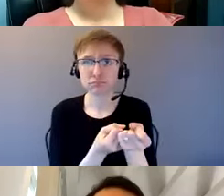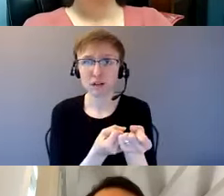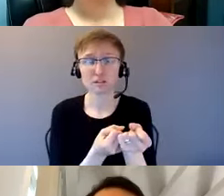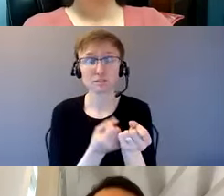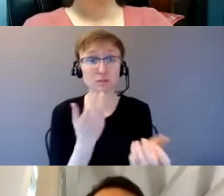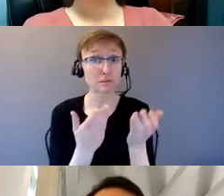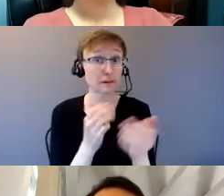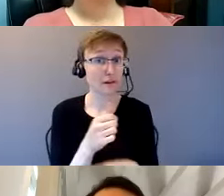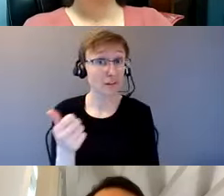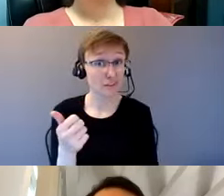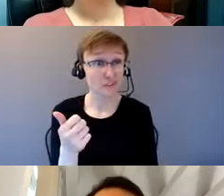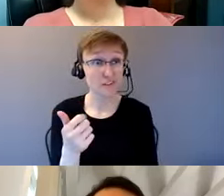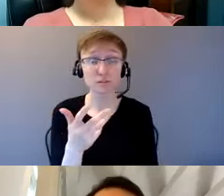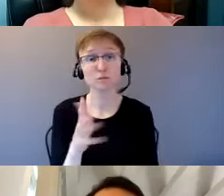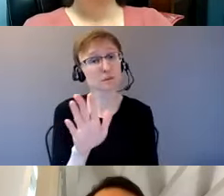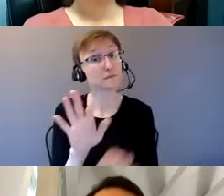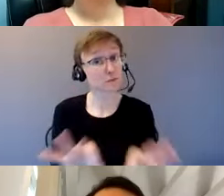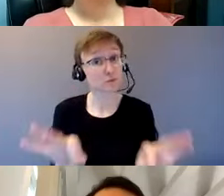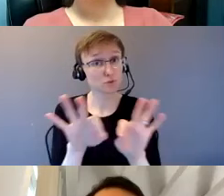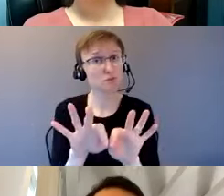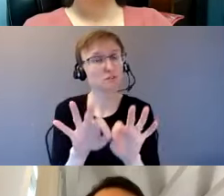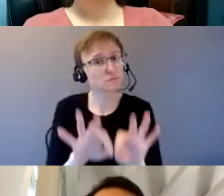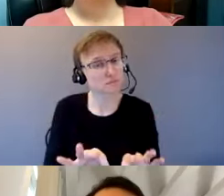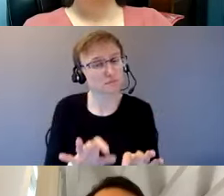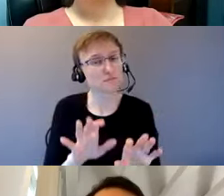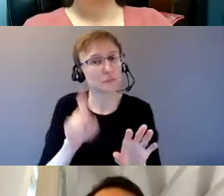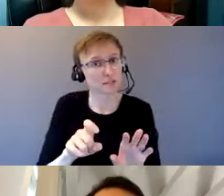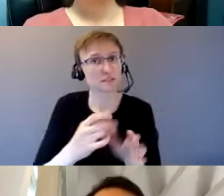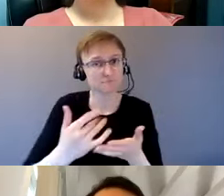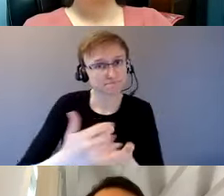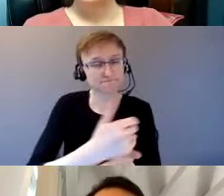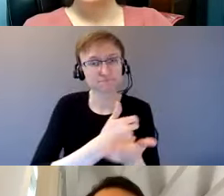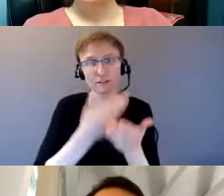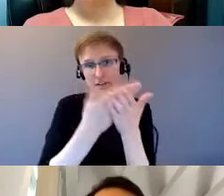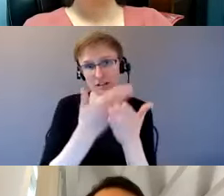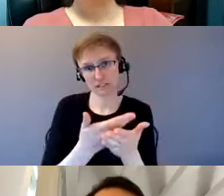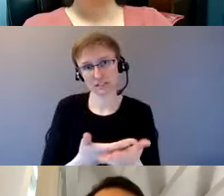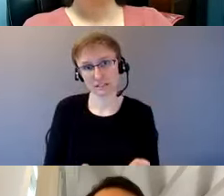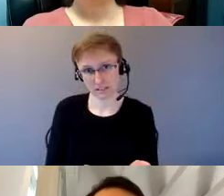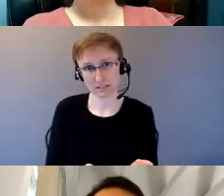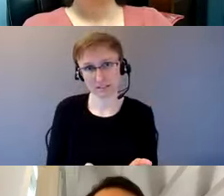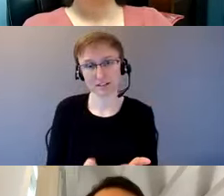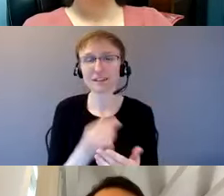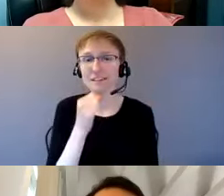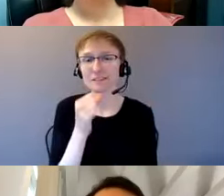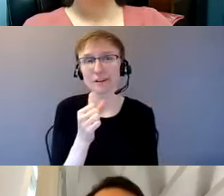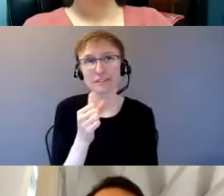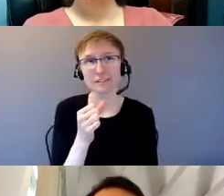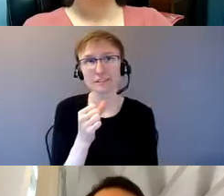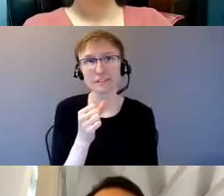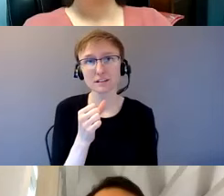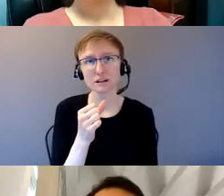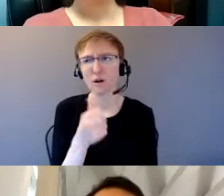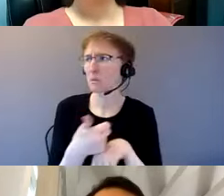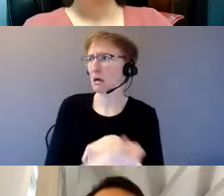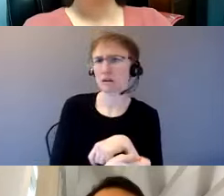the facts. It's very important to gather facts and evidence versus, like, there's a lot of allegation